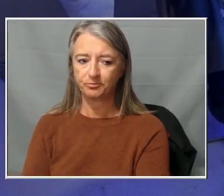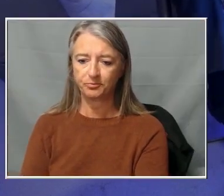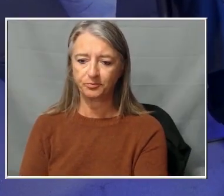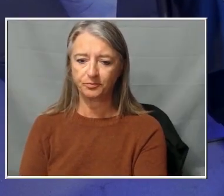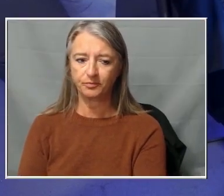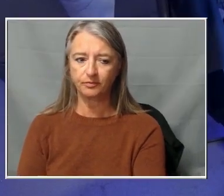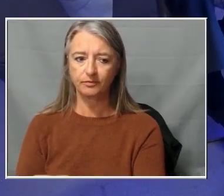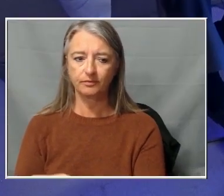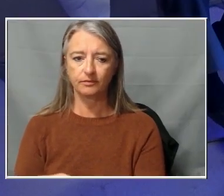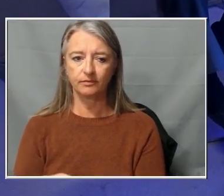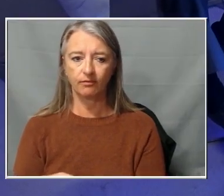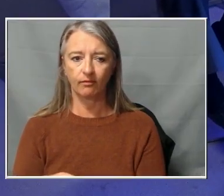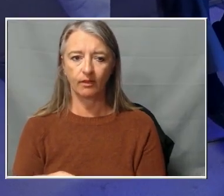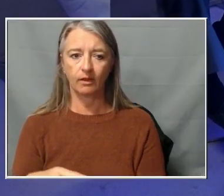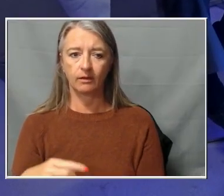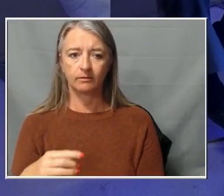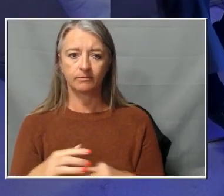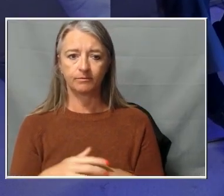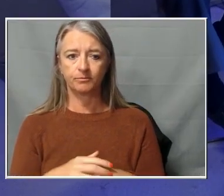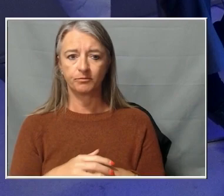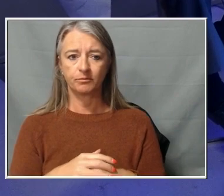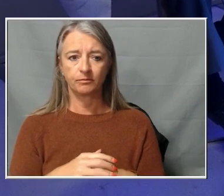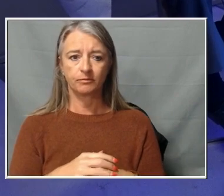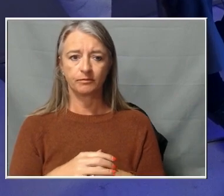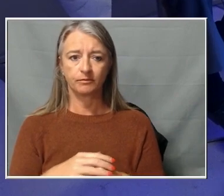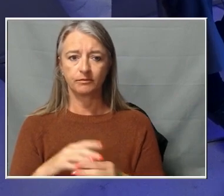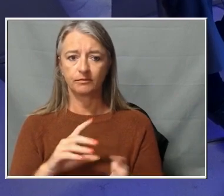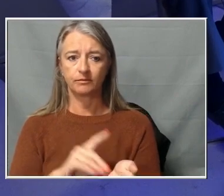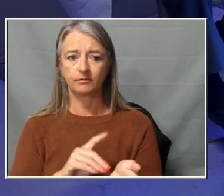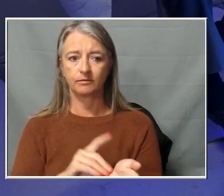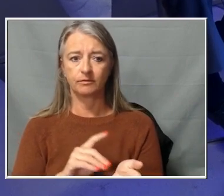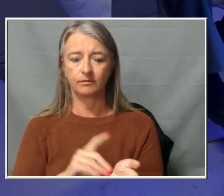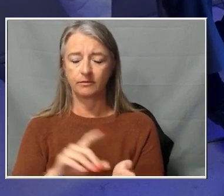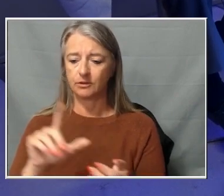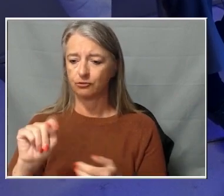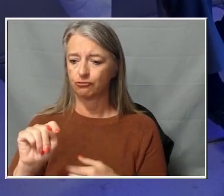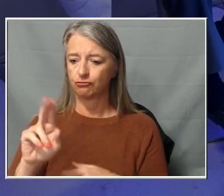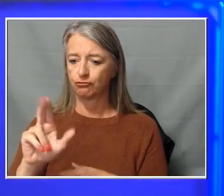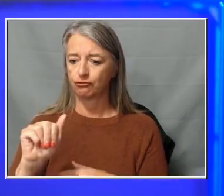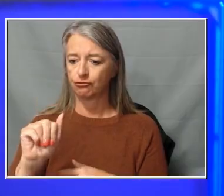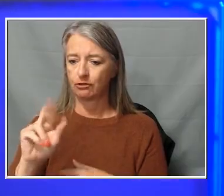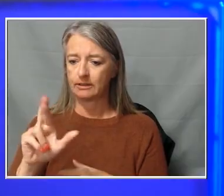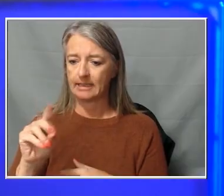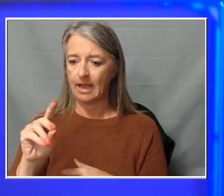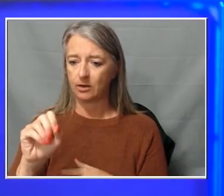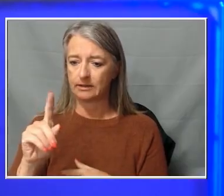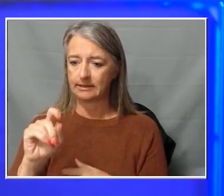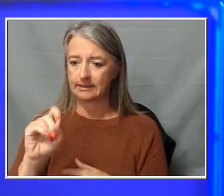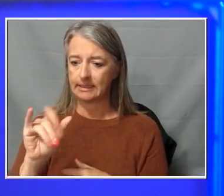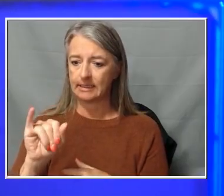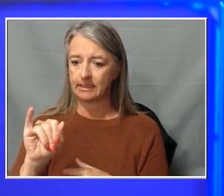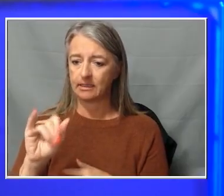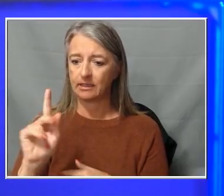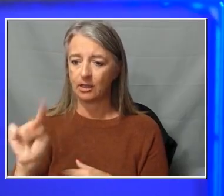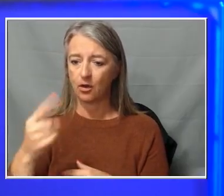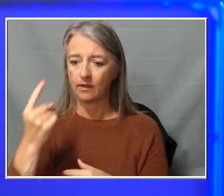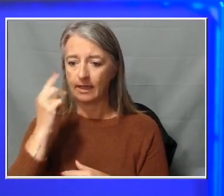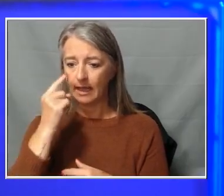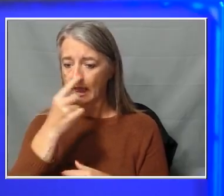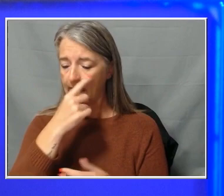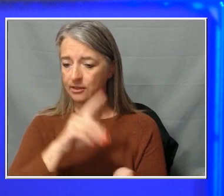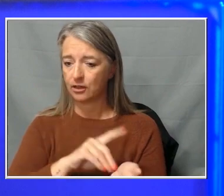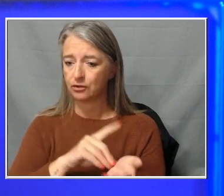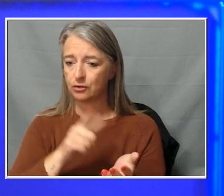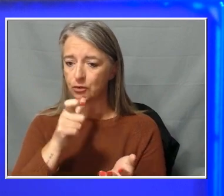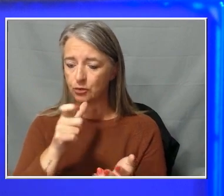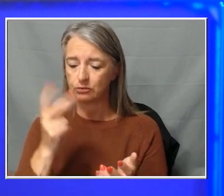going to say, I would also say Dr. Twardowski was the only eye doctor who I saw who